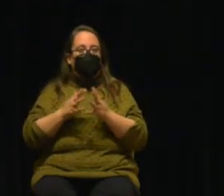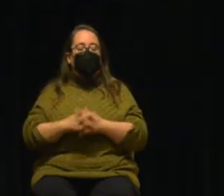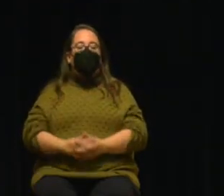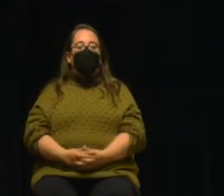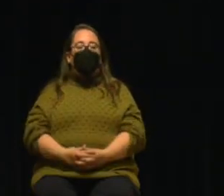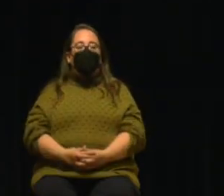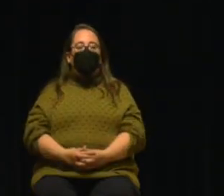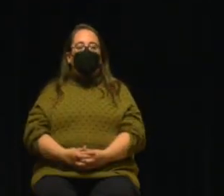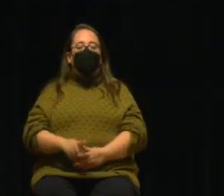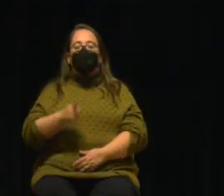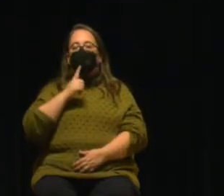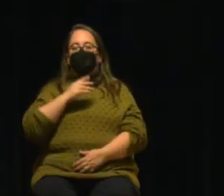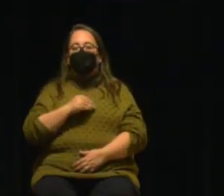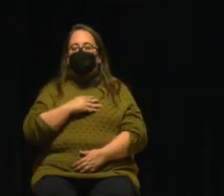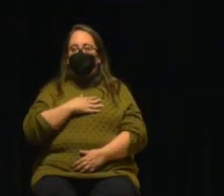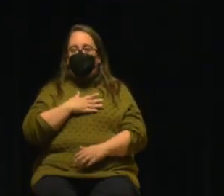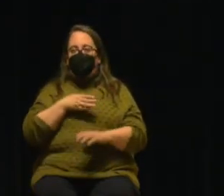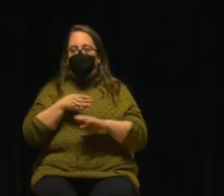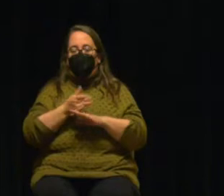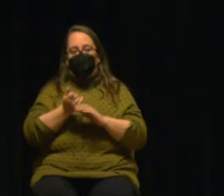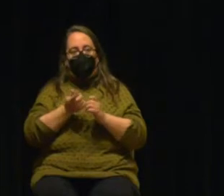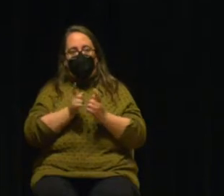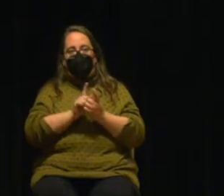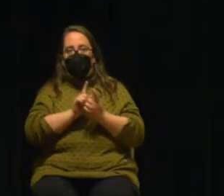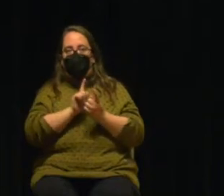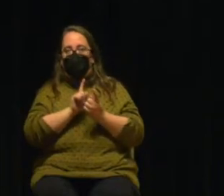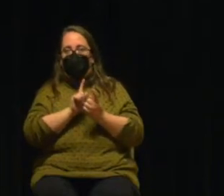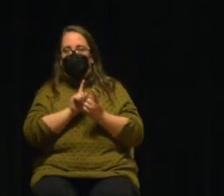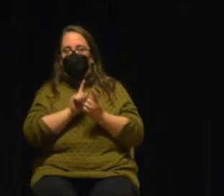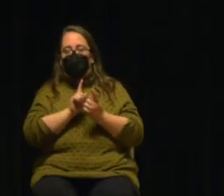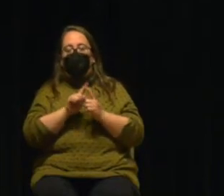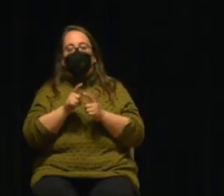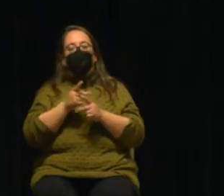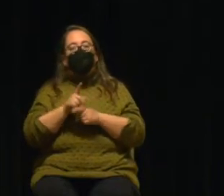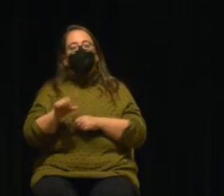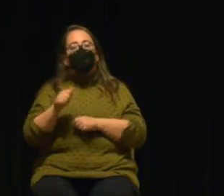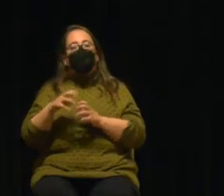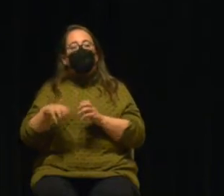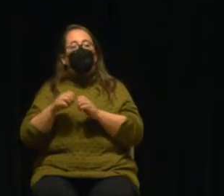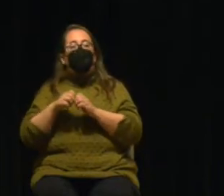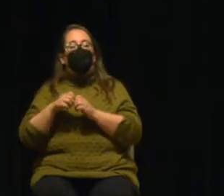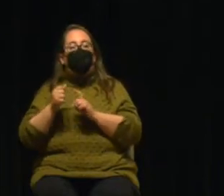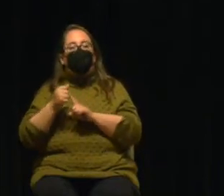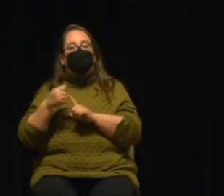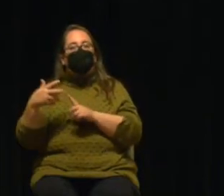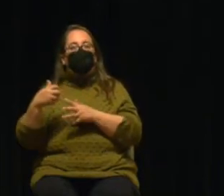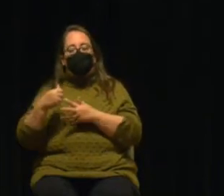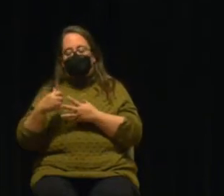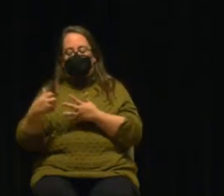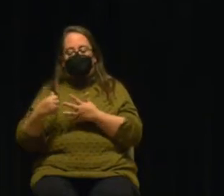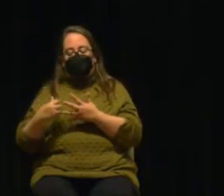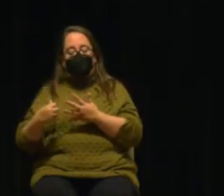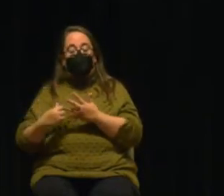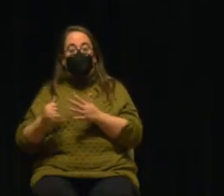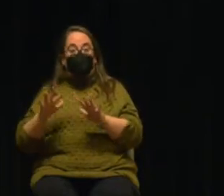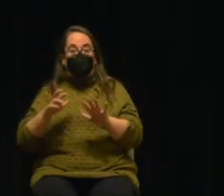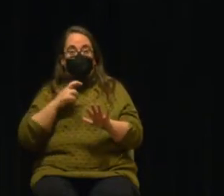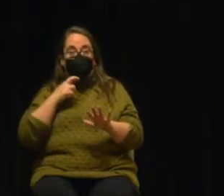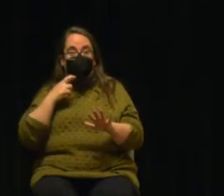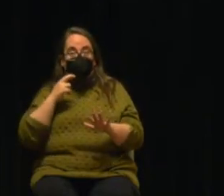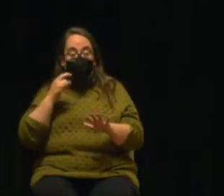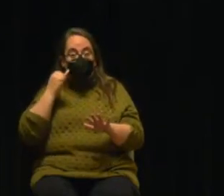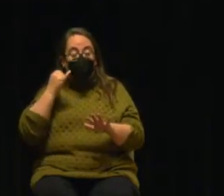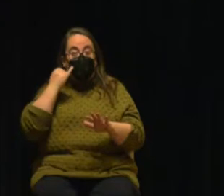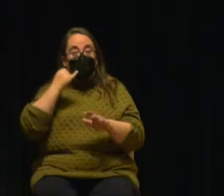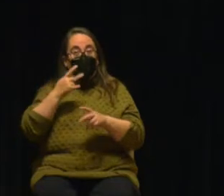He's inspired after this moment to keep other more detailed records as well, which is risky, right? So you can imagine if you're